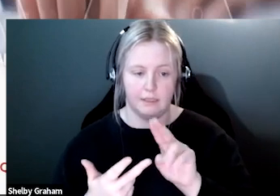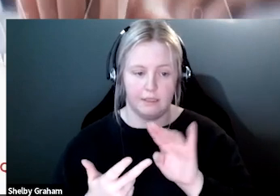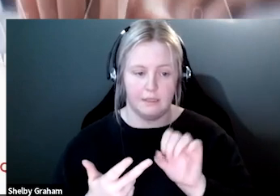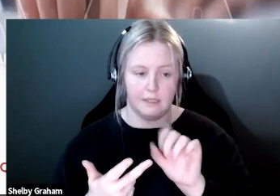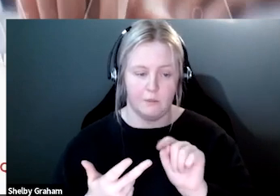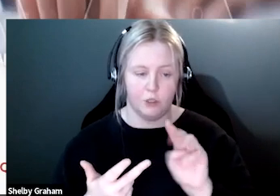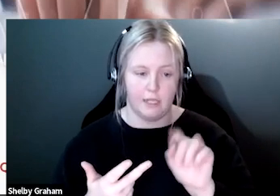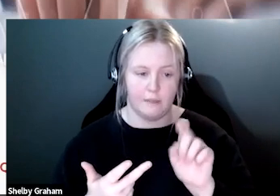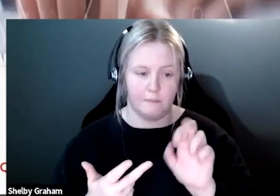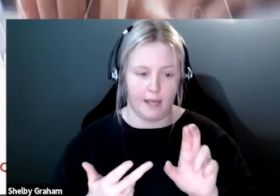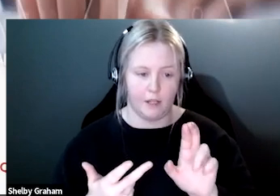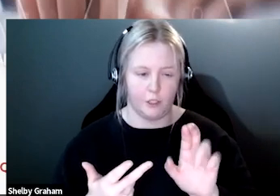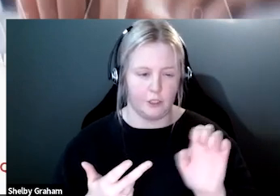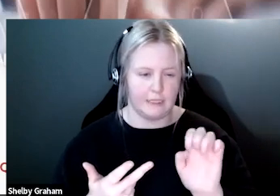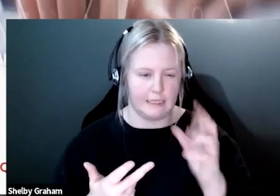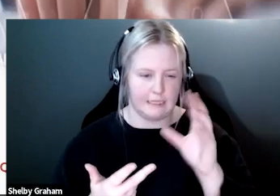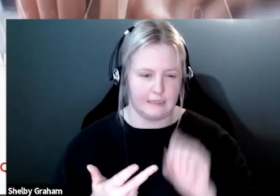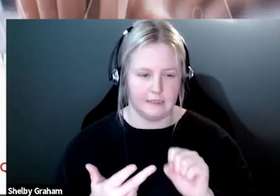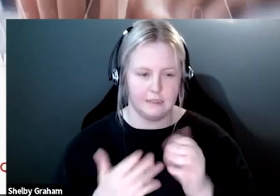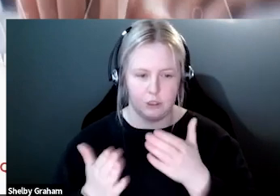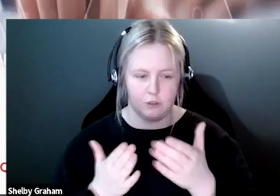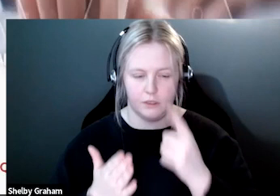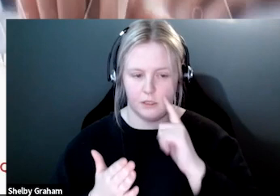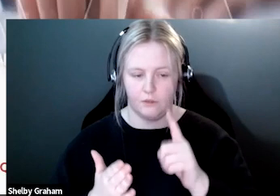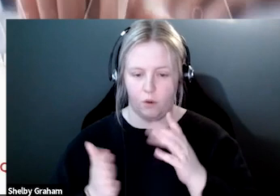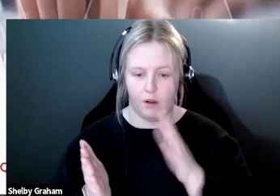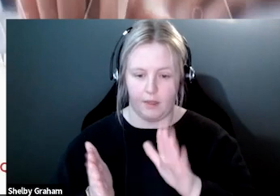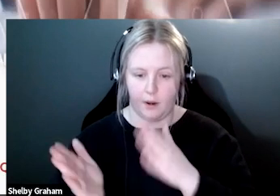employers regarding their own learning pathway and curriculum development and delivery.